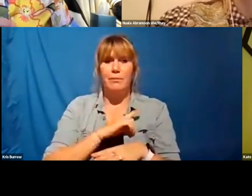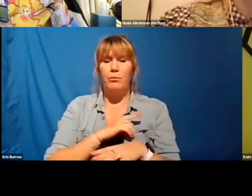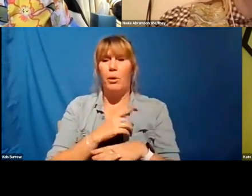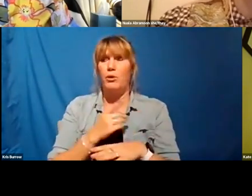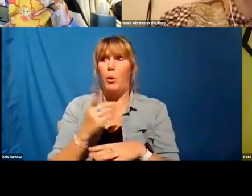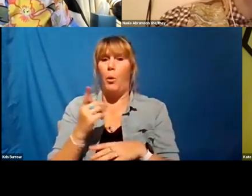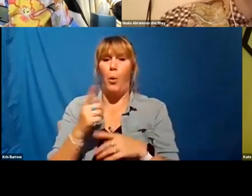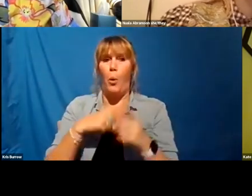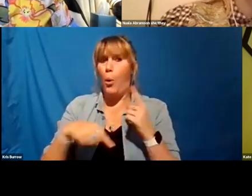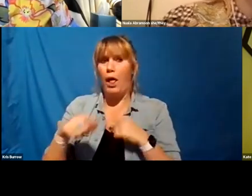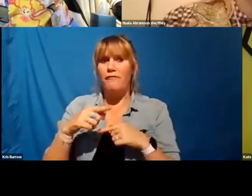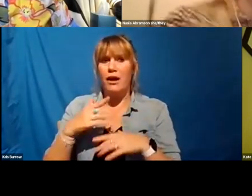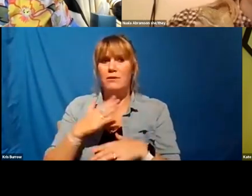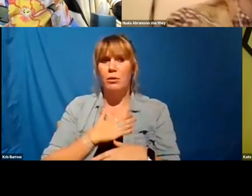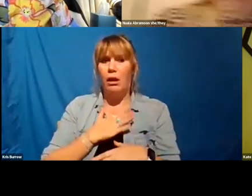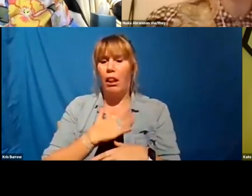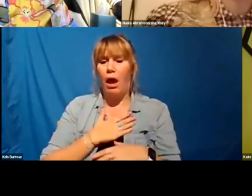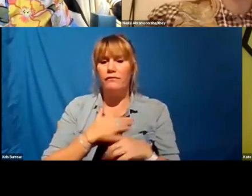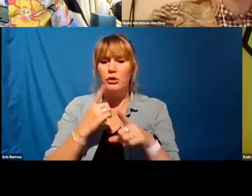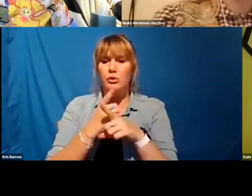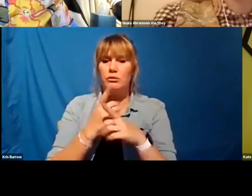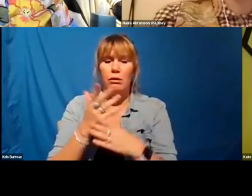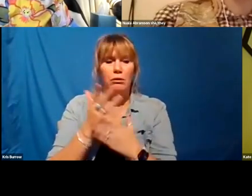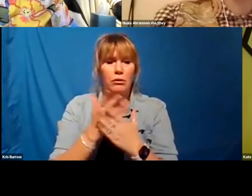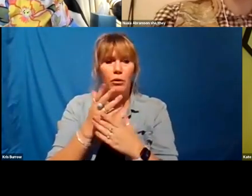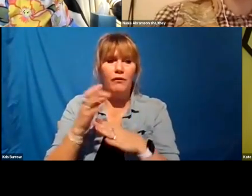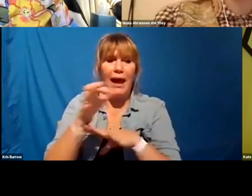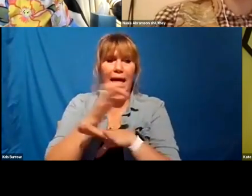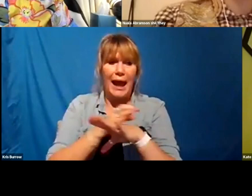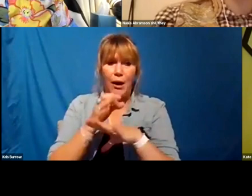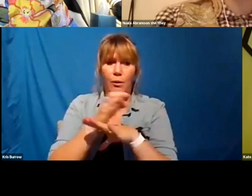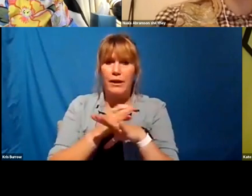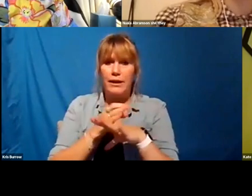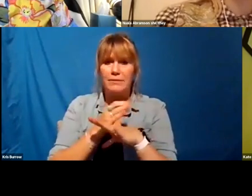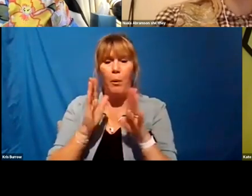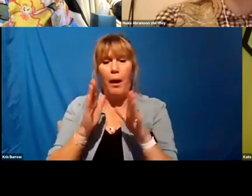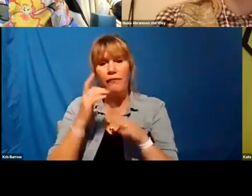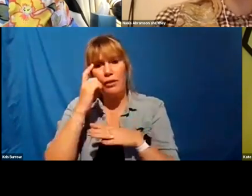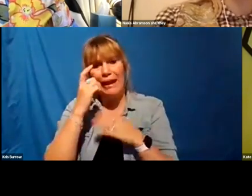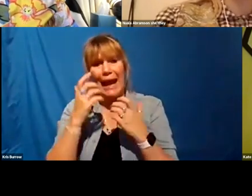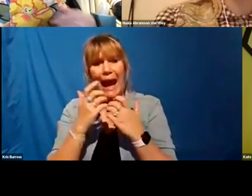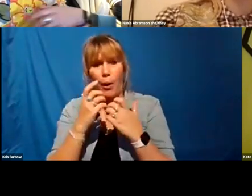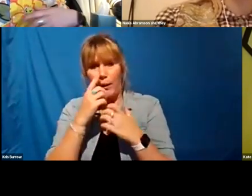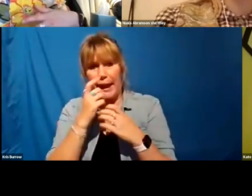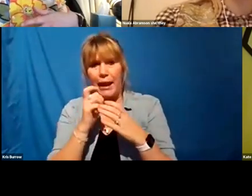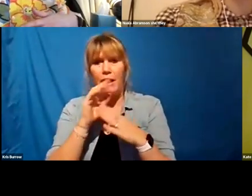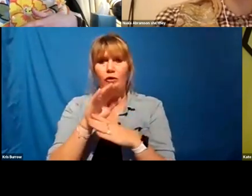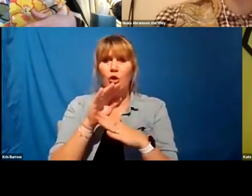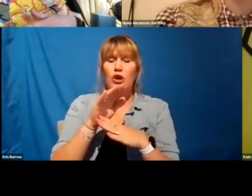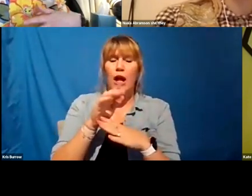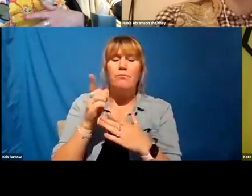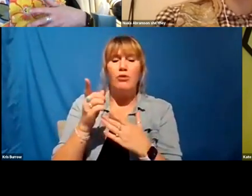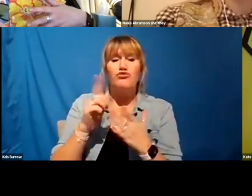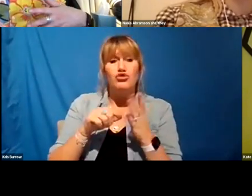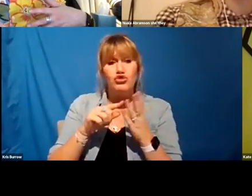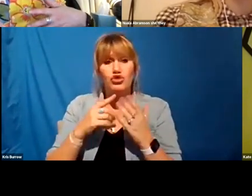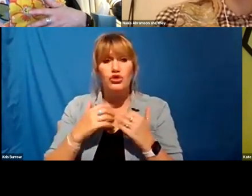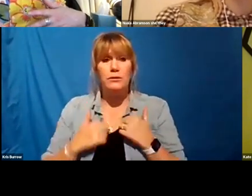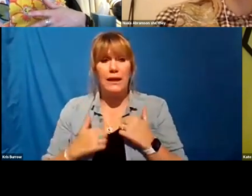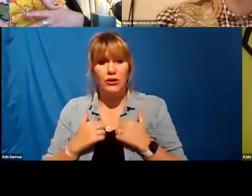to talk to each of you for hours, and we're going to have to think about ways to do that in the future. But I'm interested, you